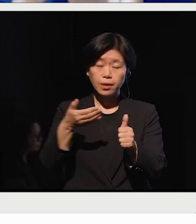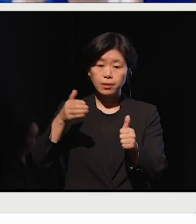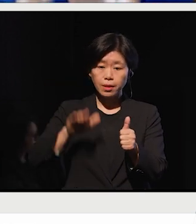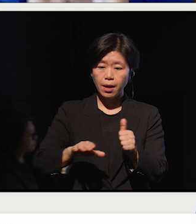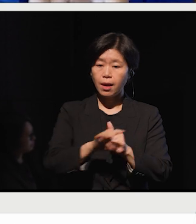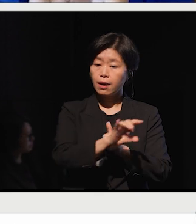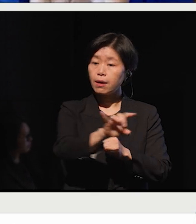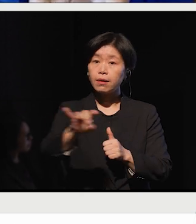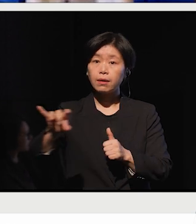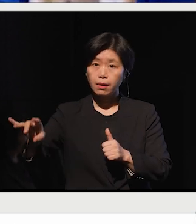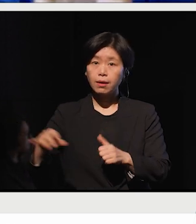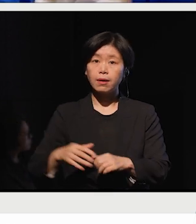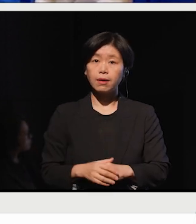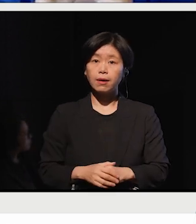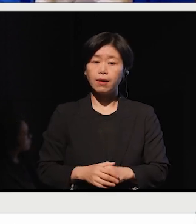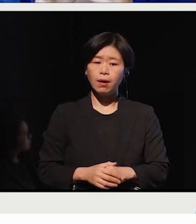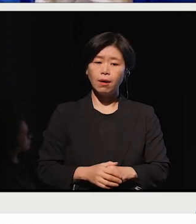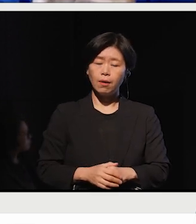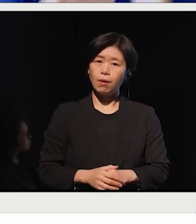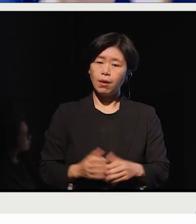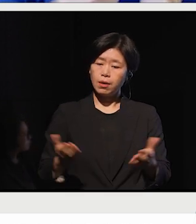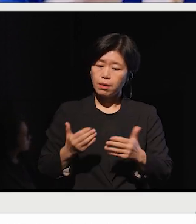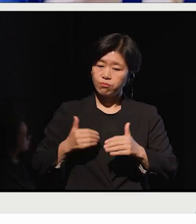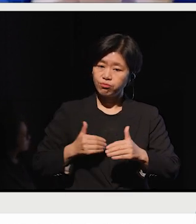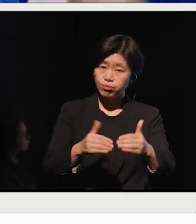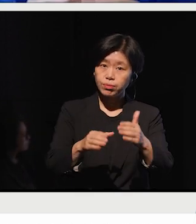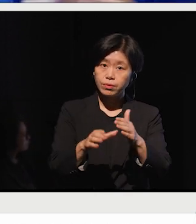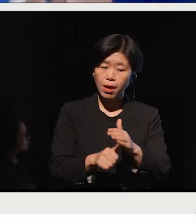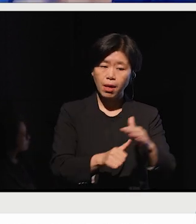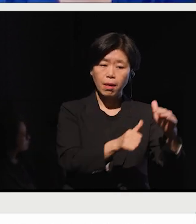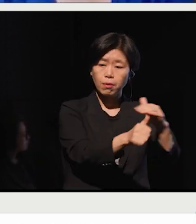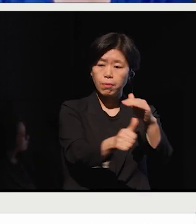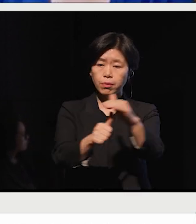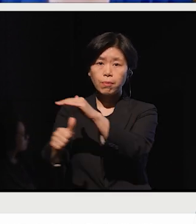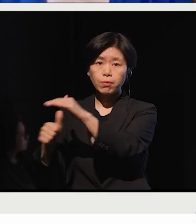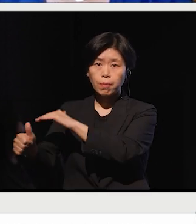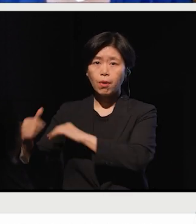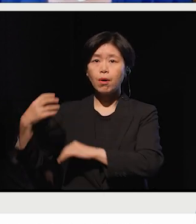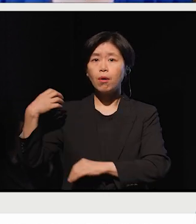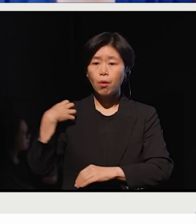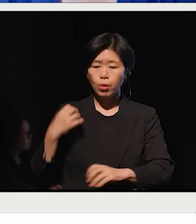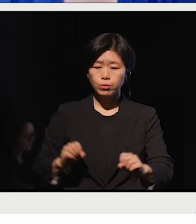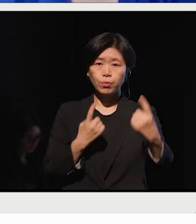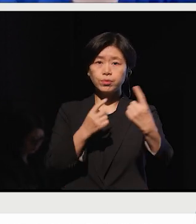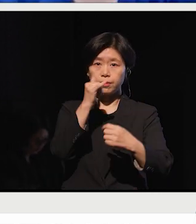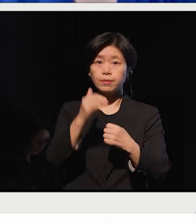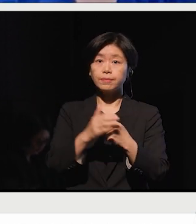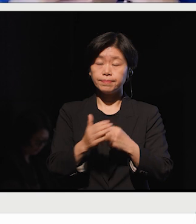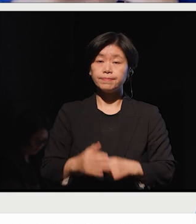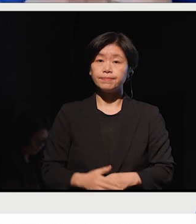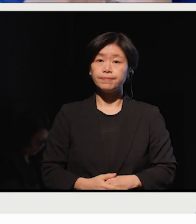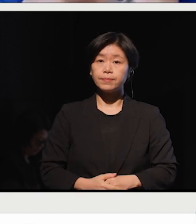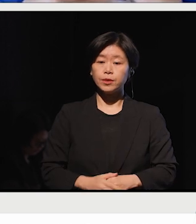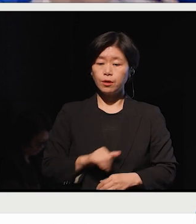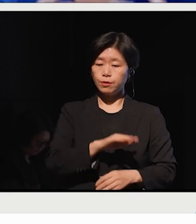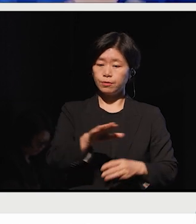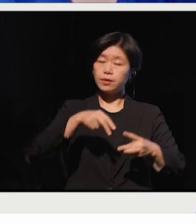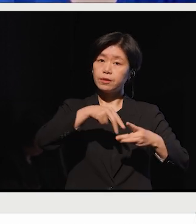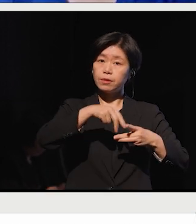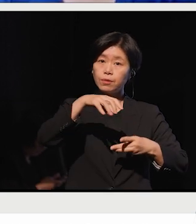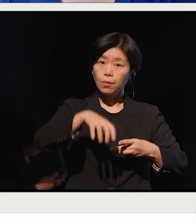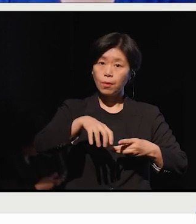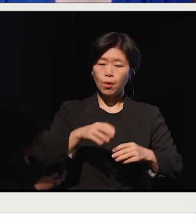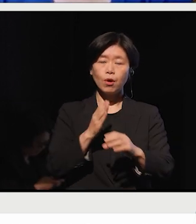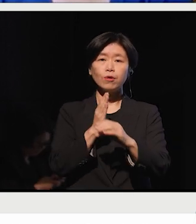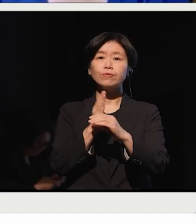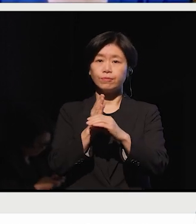has representation in the process. The Kennedy Center actually uses the centralized office approach. That's my office, the Office